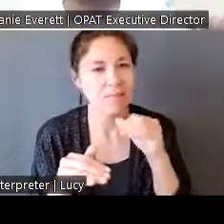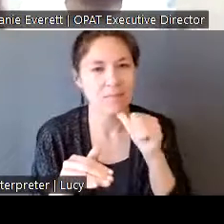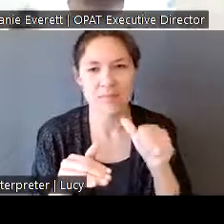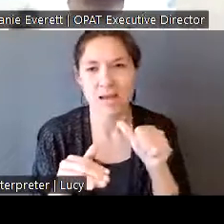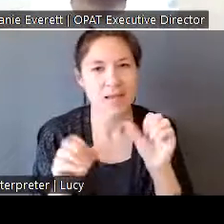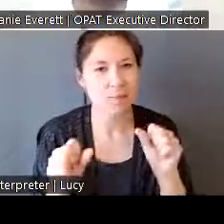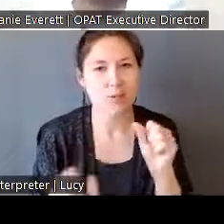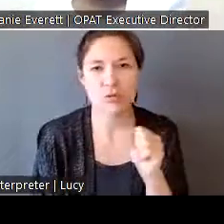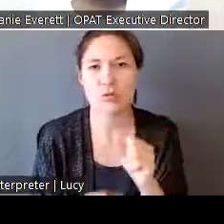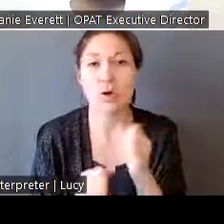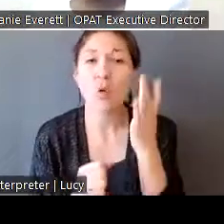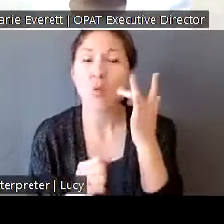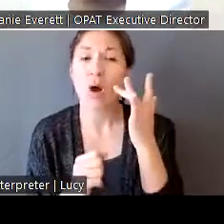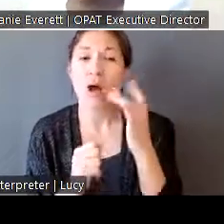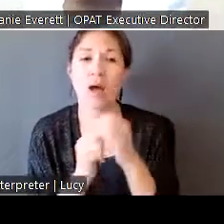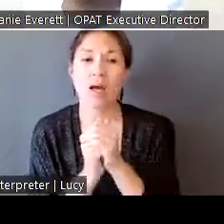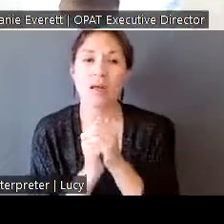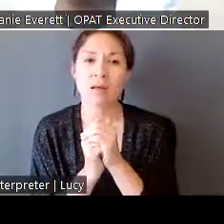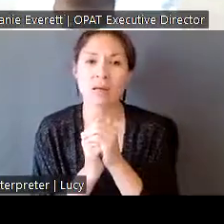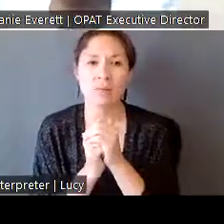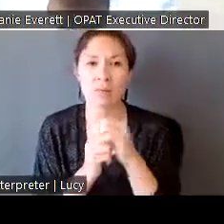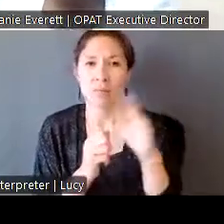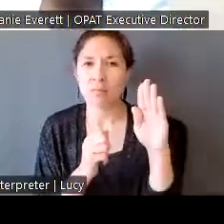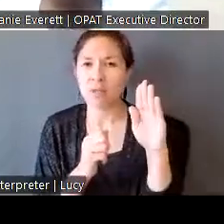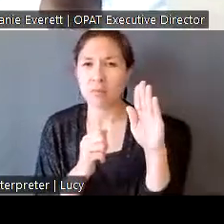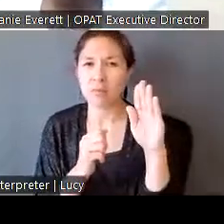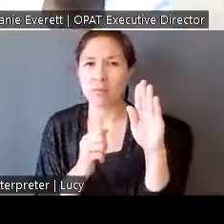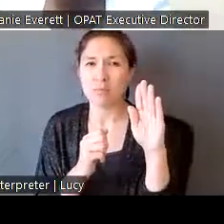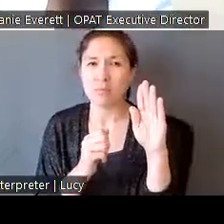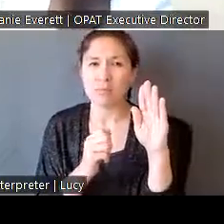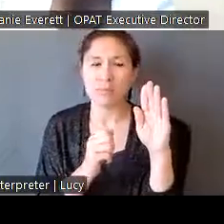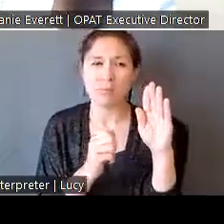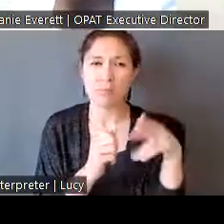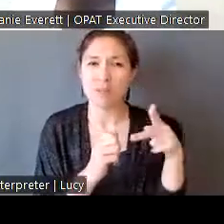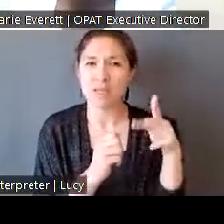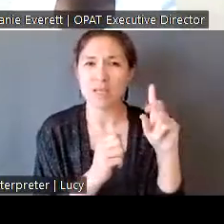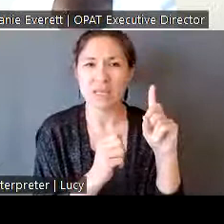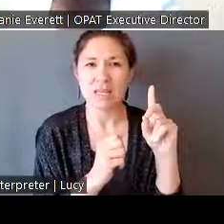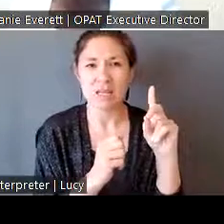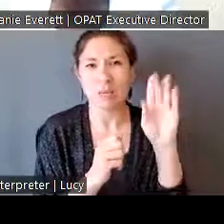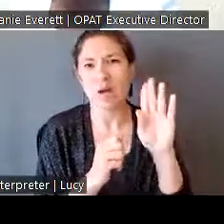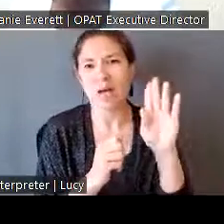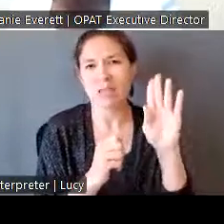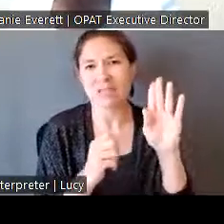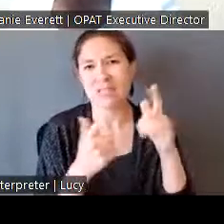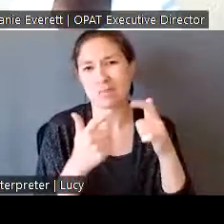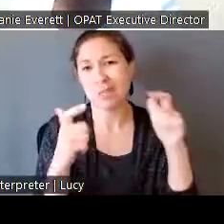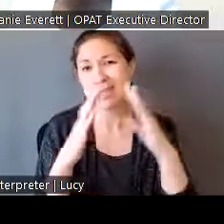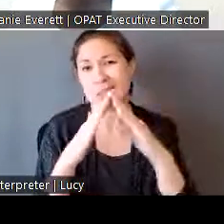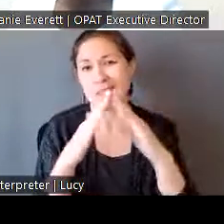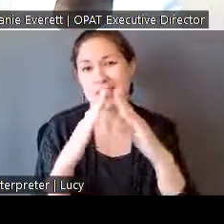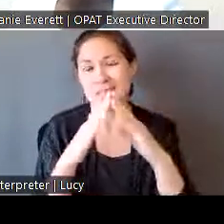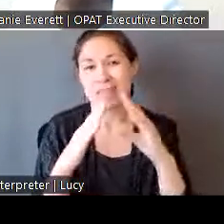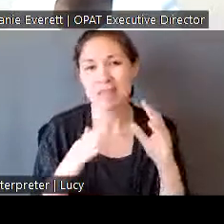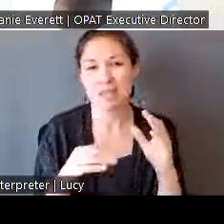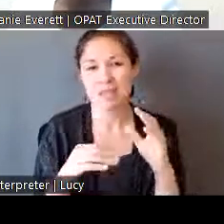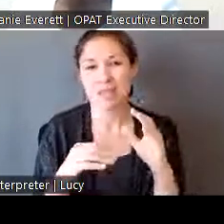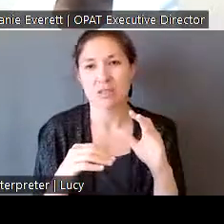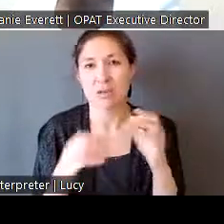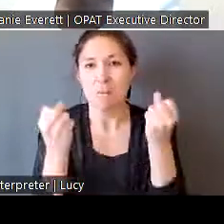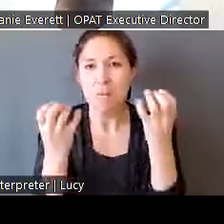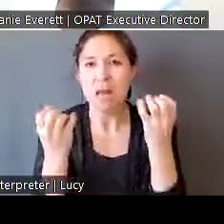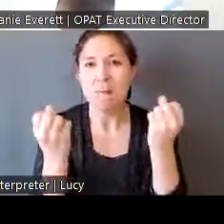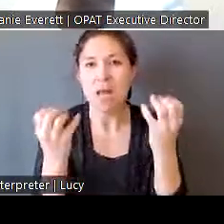ones because Boston has some of the biggest, obviously as a municipality, A through H